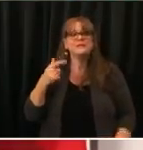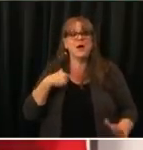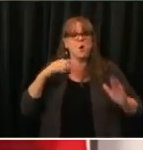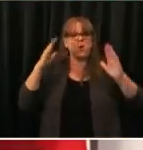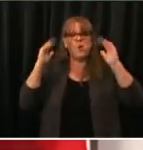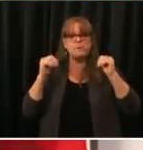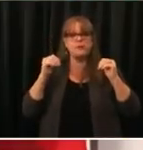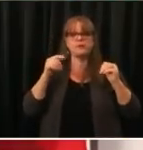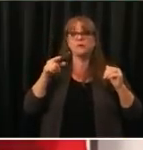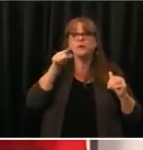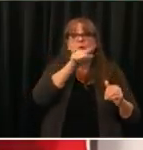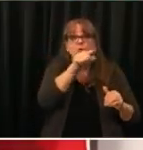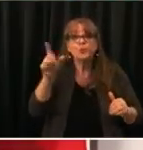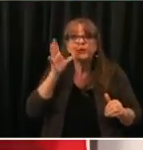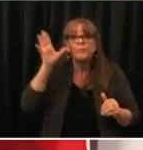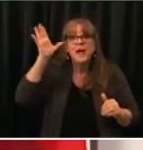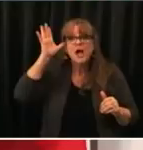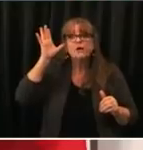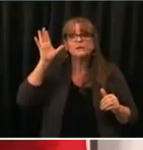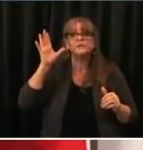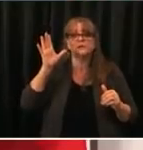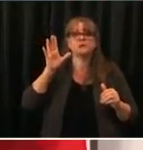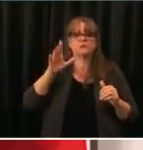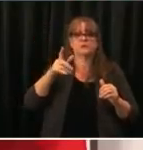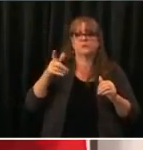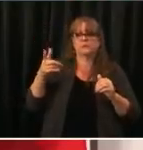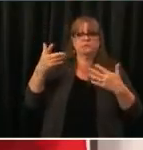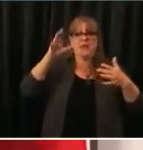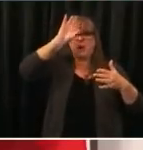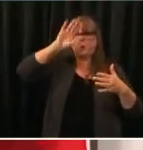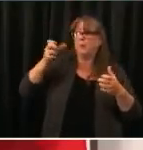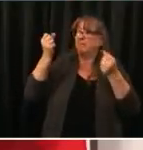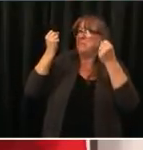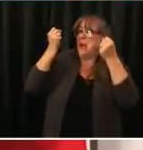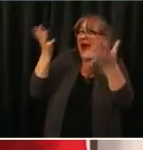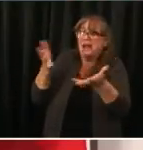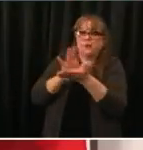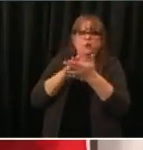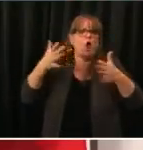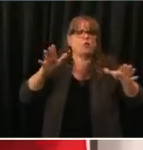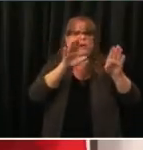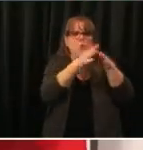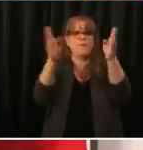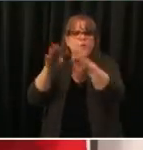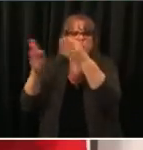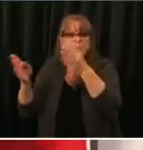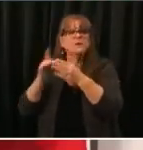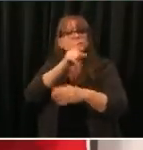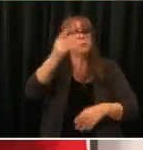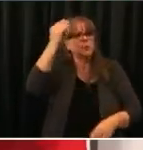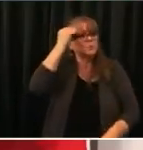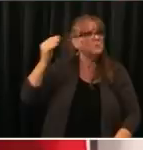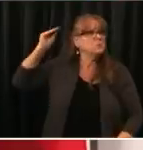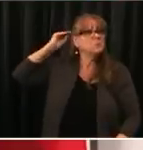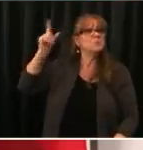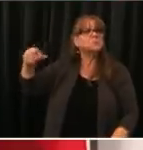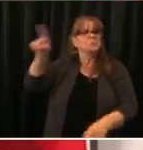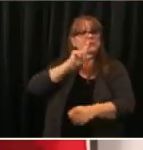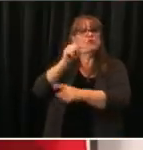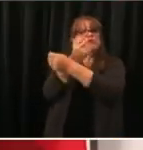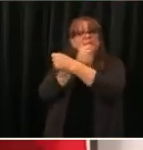back, not all, but most, and they're doing it in a very safe way with layered protections, which we've emphasized from the start.